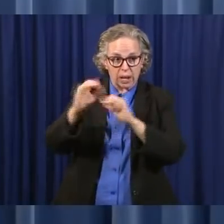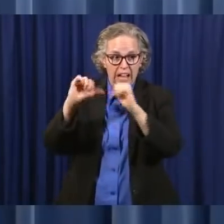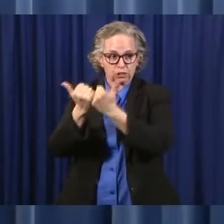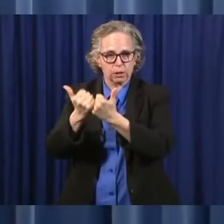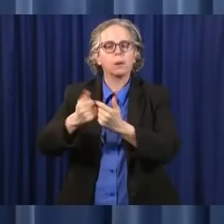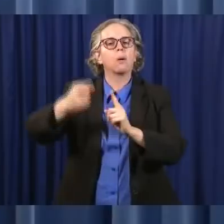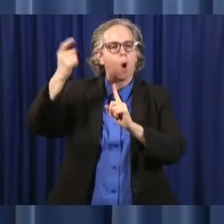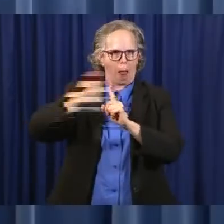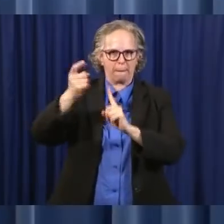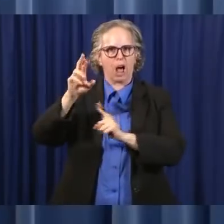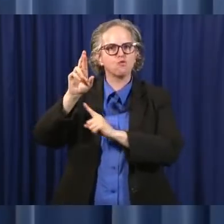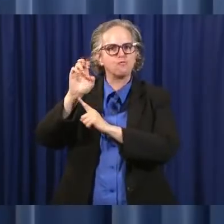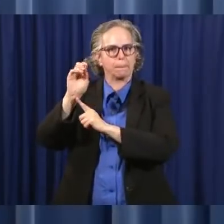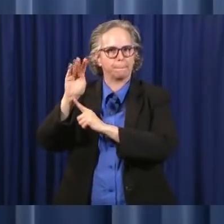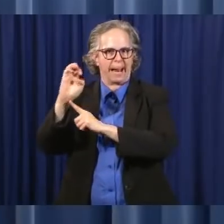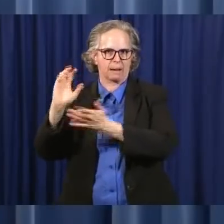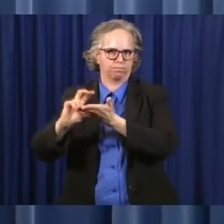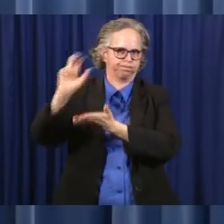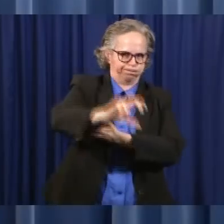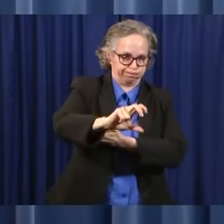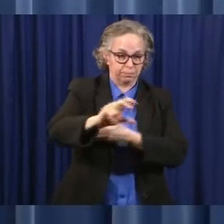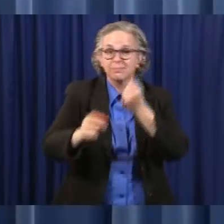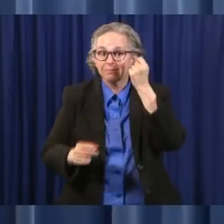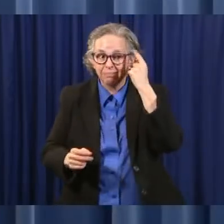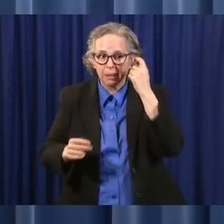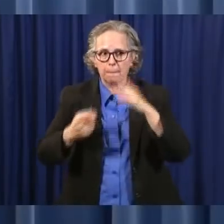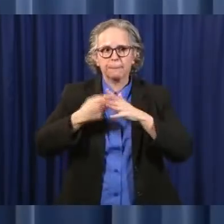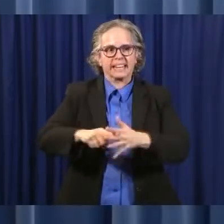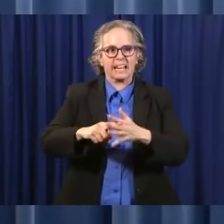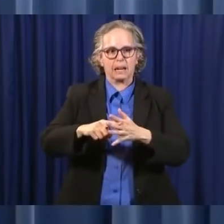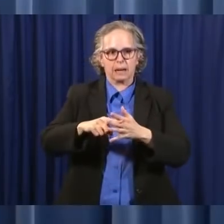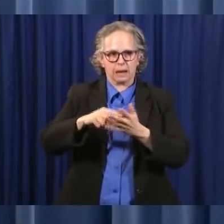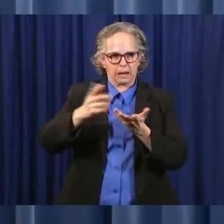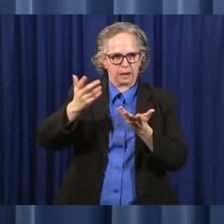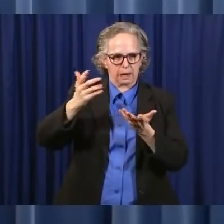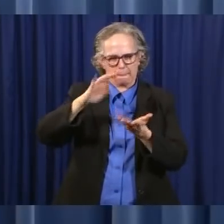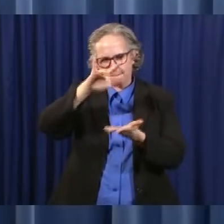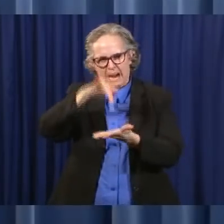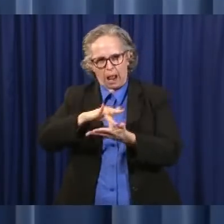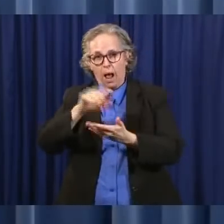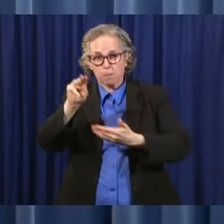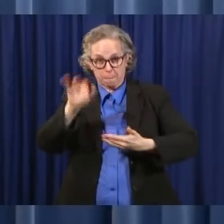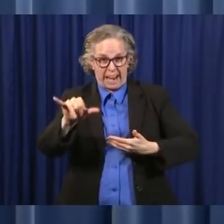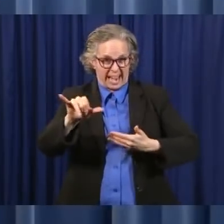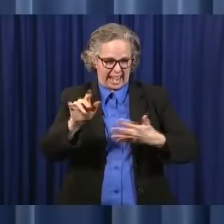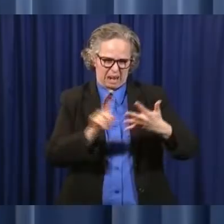beginning mid-May. Restaurants and bars interested in the liquor rebate program can visit